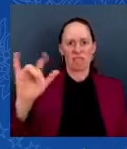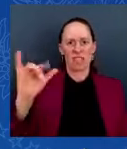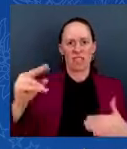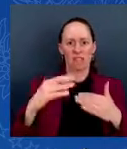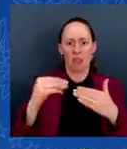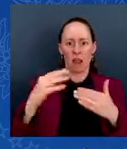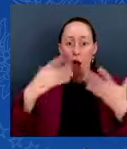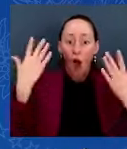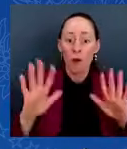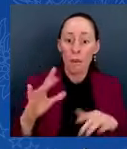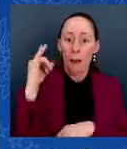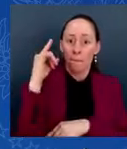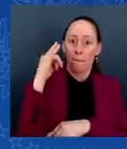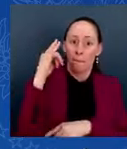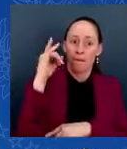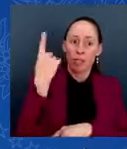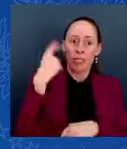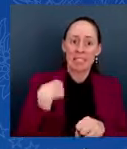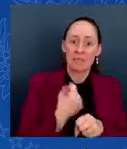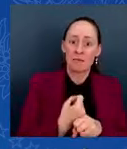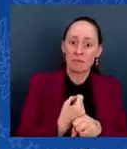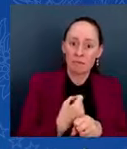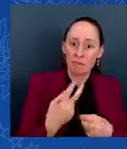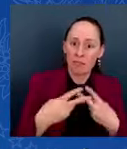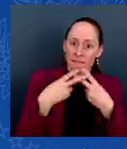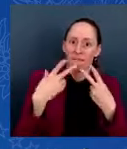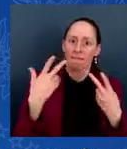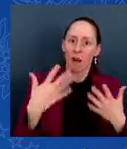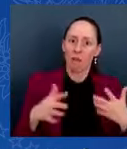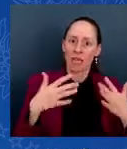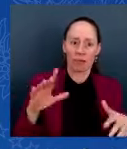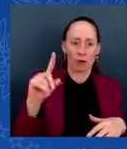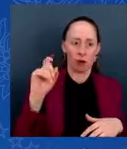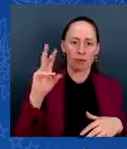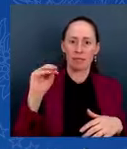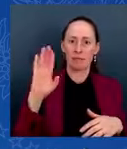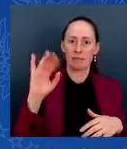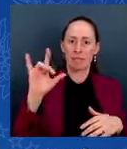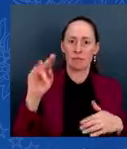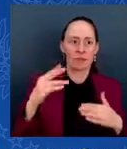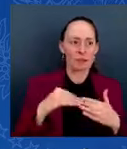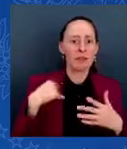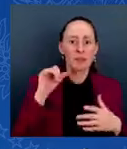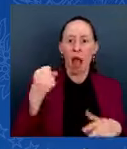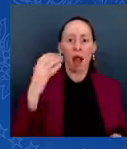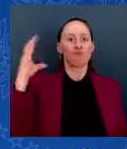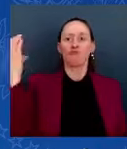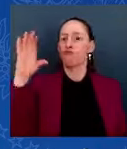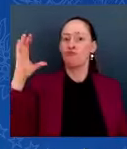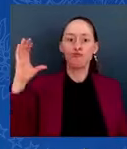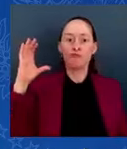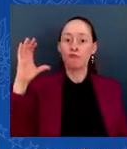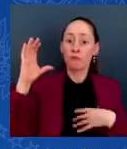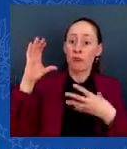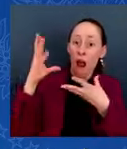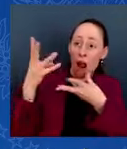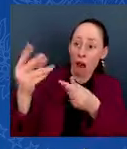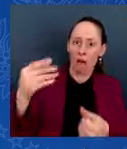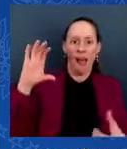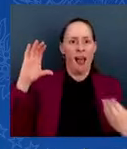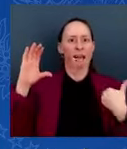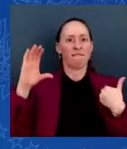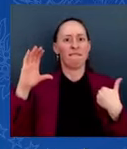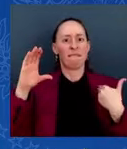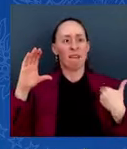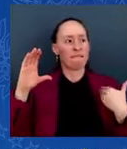is $160 billion less that the government's going to have to pay out to farmers. But guess what? It can pay out